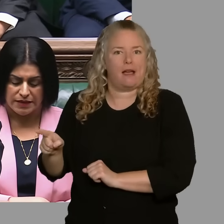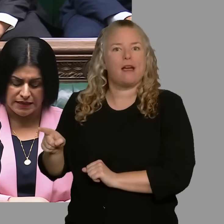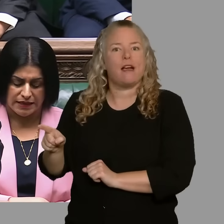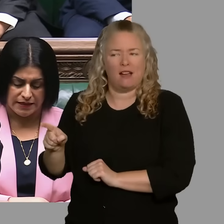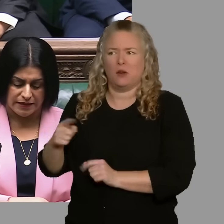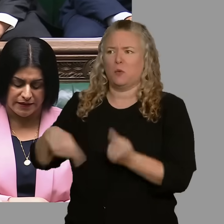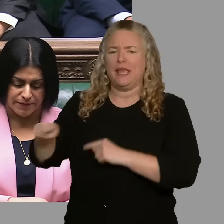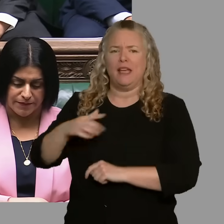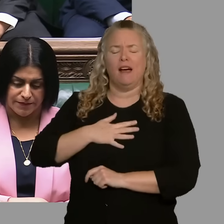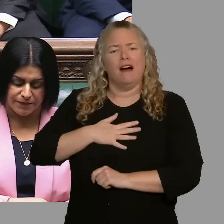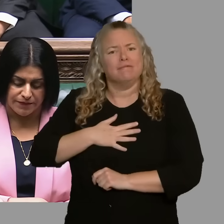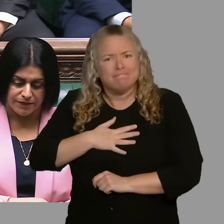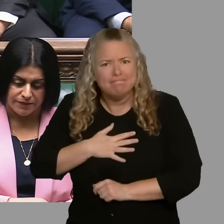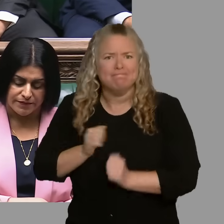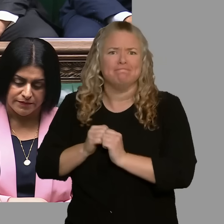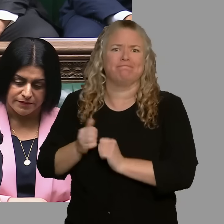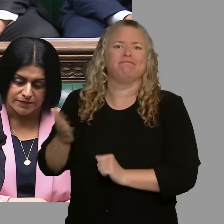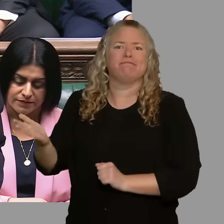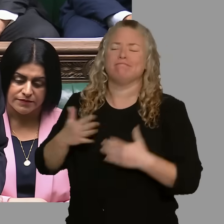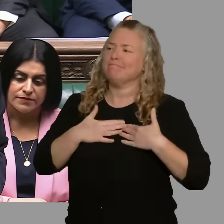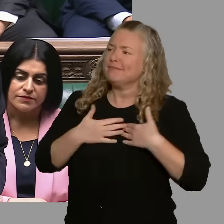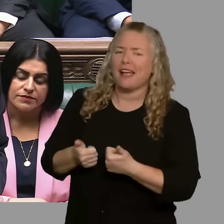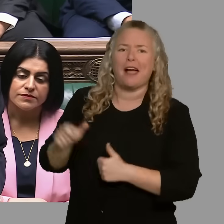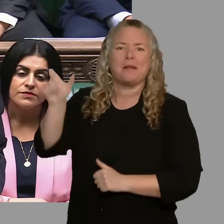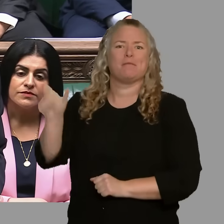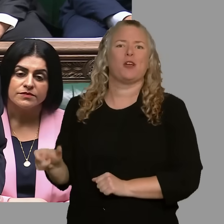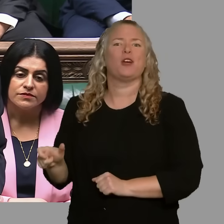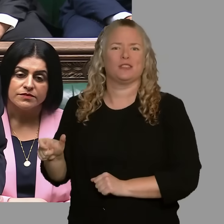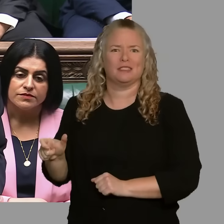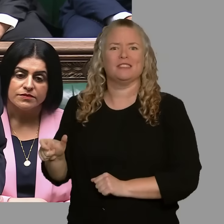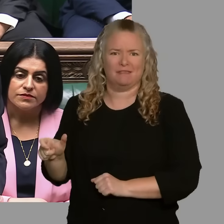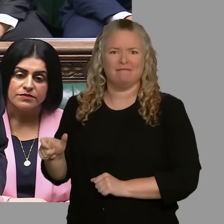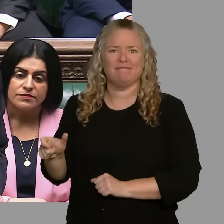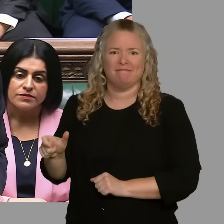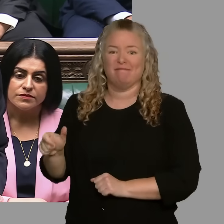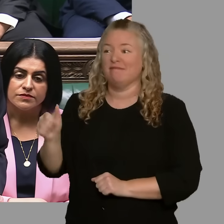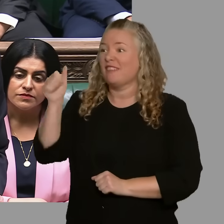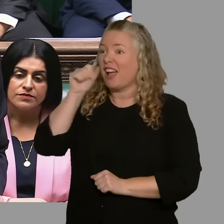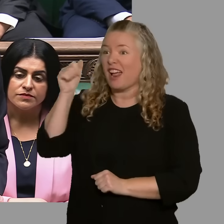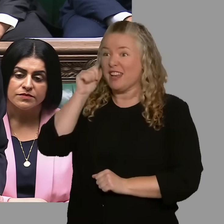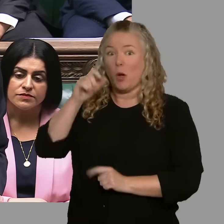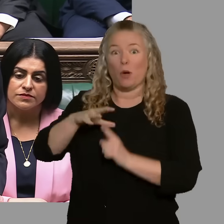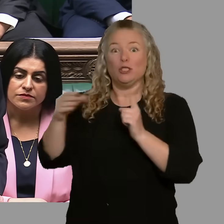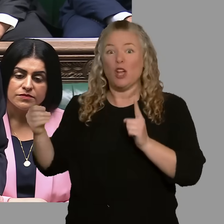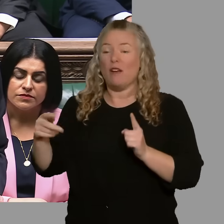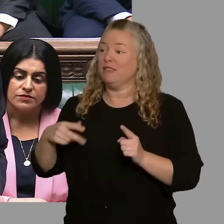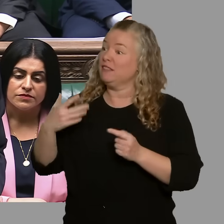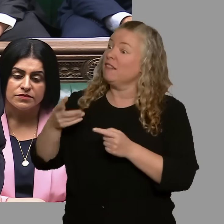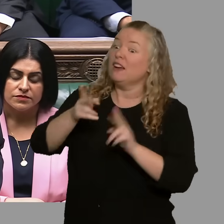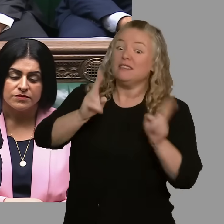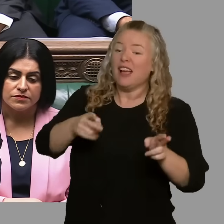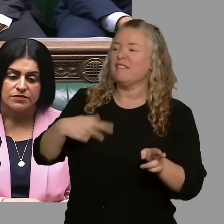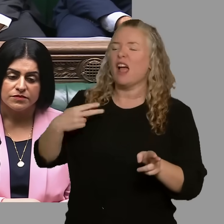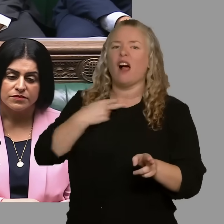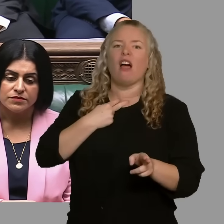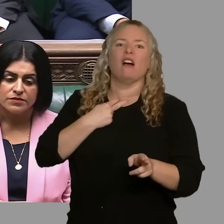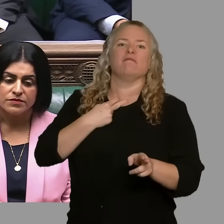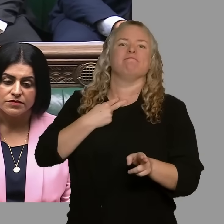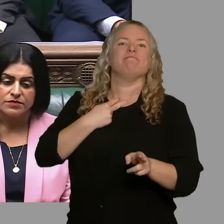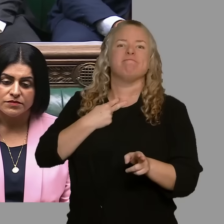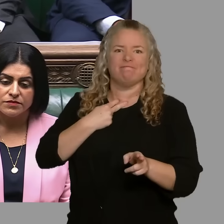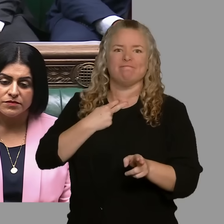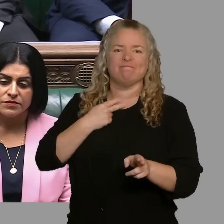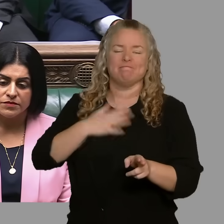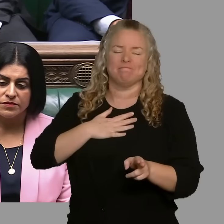peace. As we remember Sir David and our friend Joe Cox, of course, I want to take this opportunity to condemn